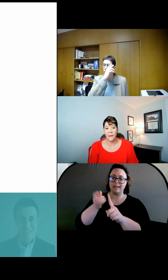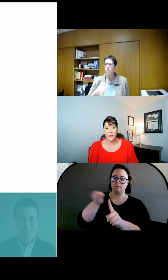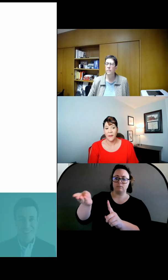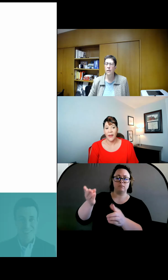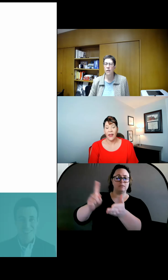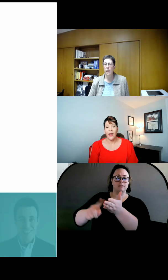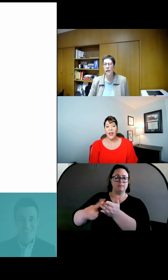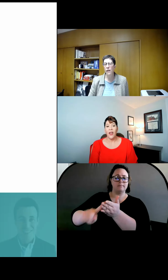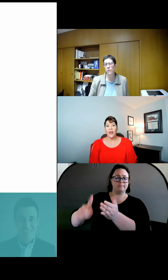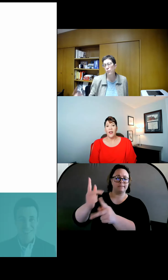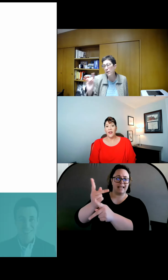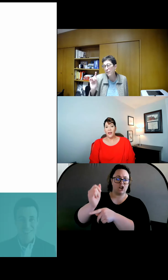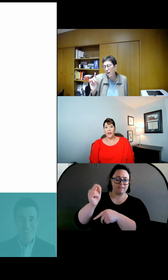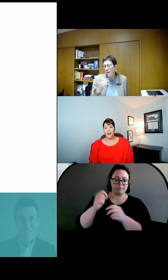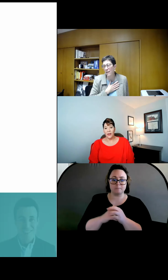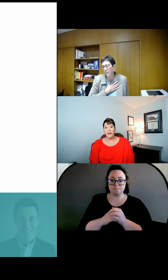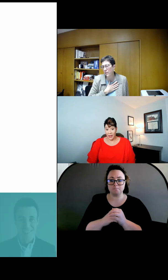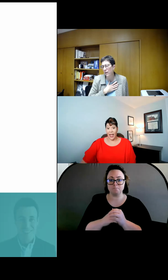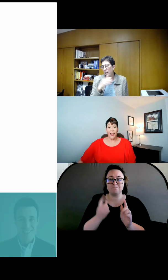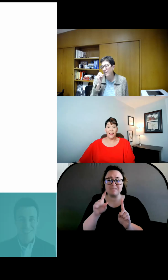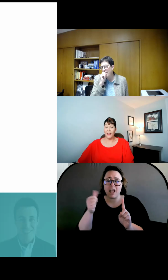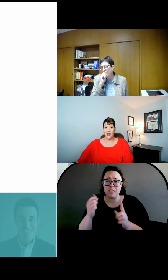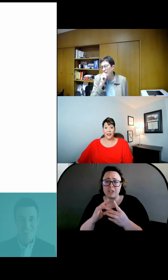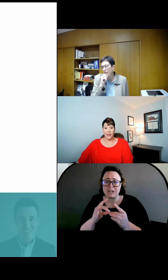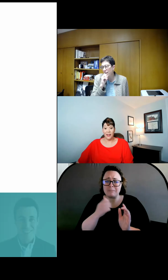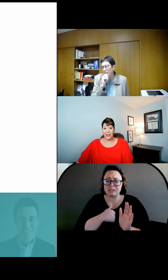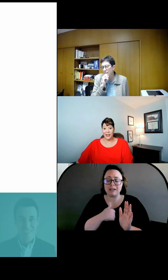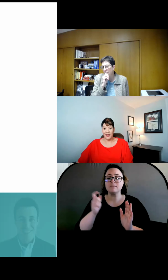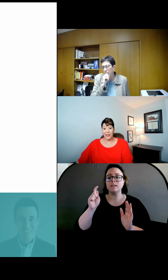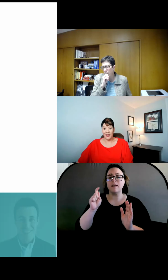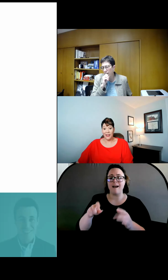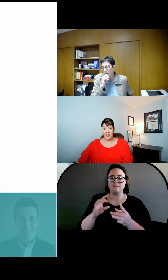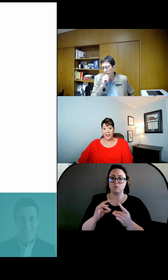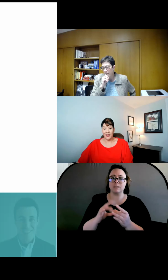Great. One other comment, and I'm sorry, I just have to say this